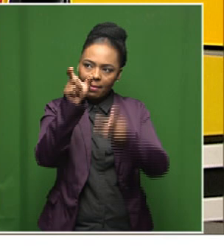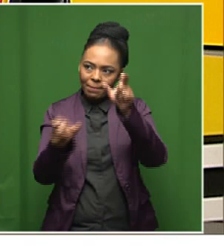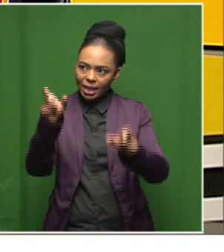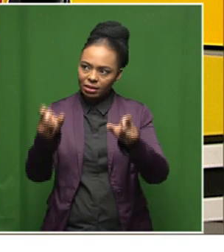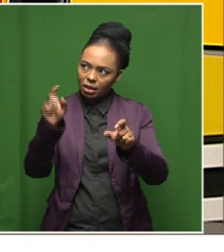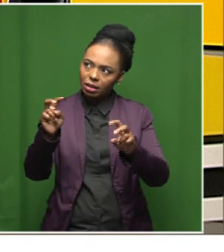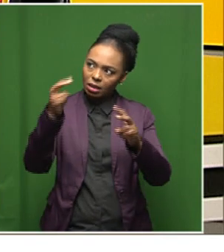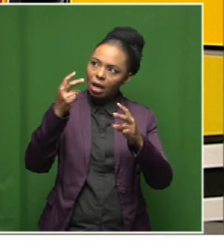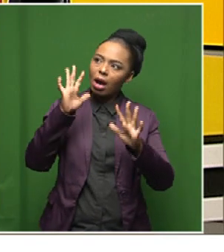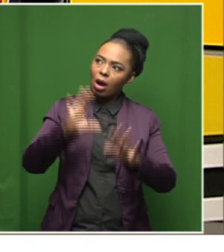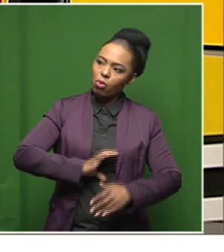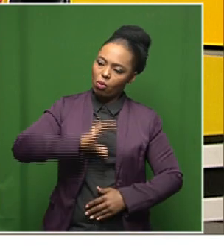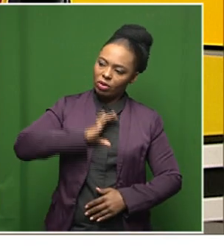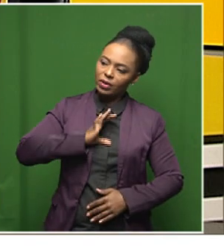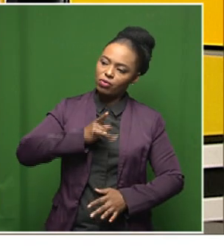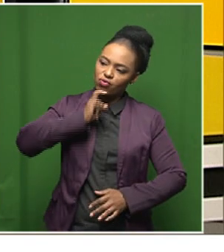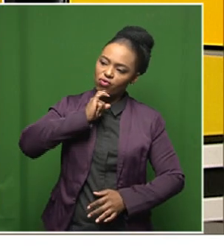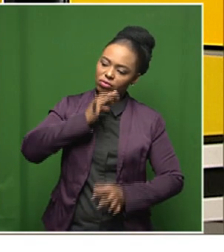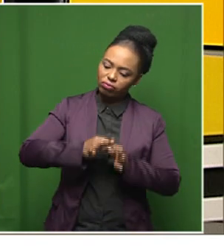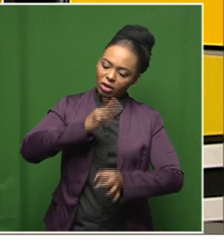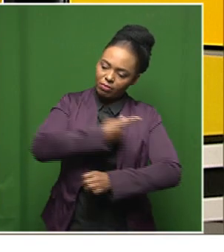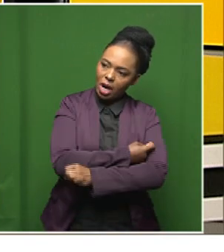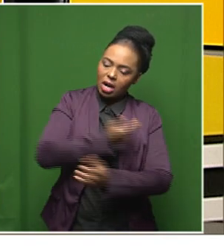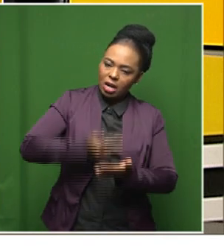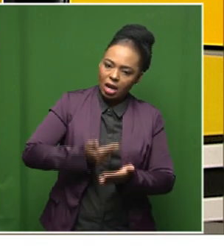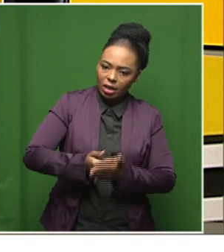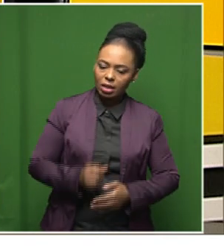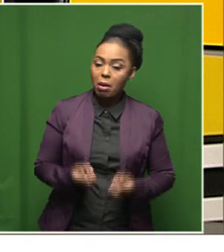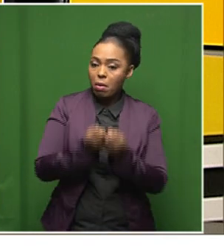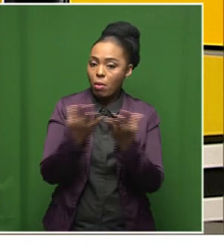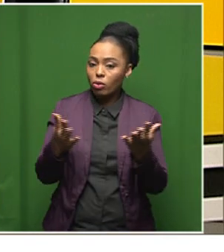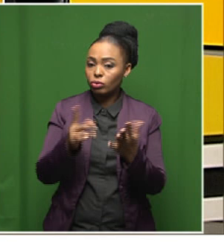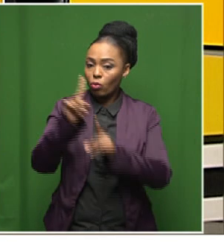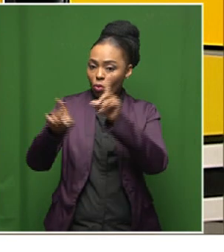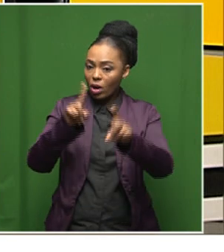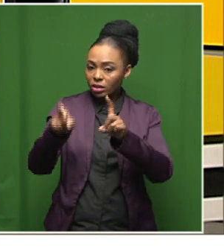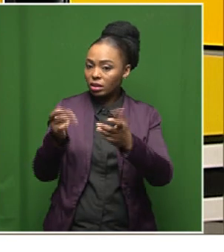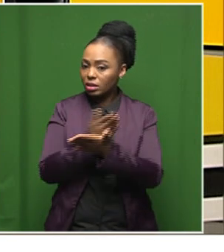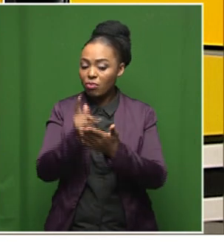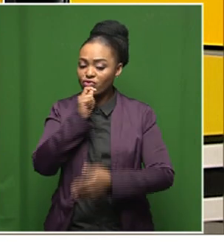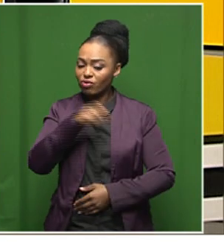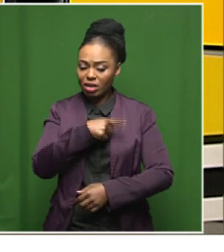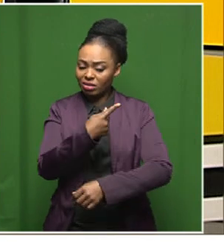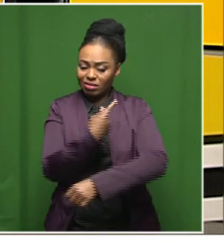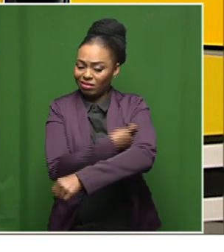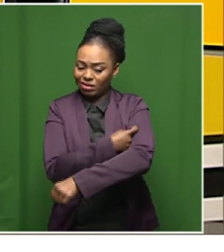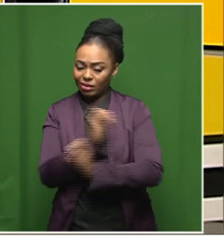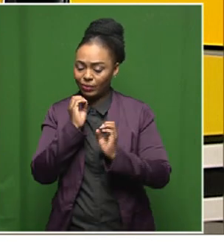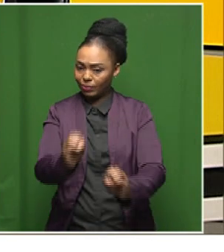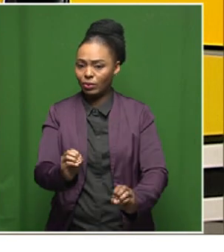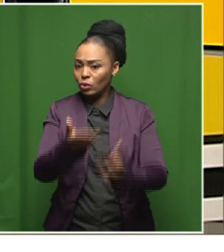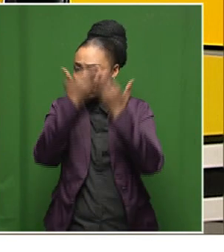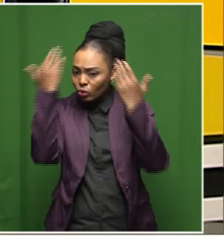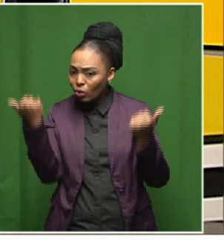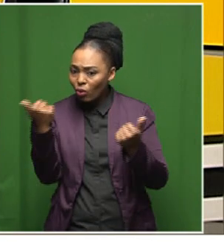vaccines. And part of the reason for many of the questions and the mistrust is that we don't actually know what goes